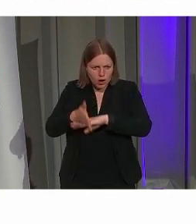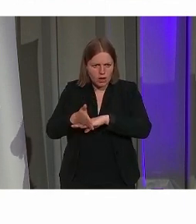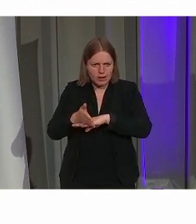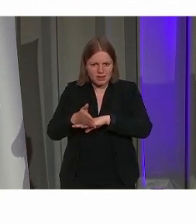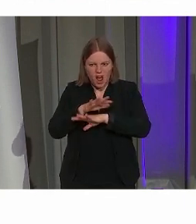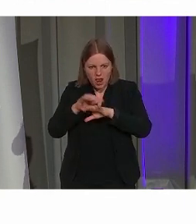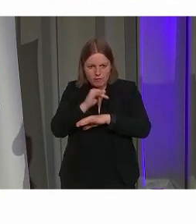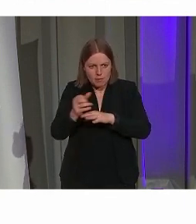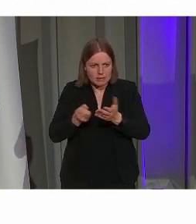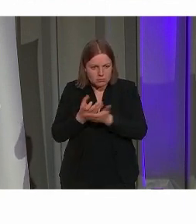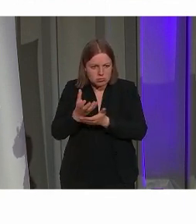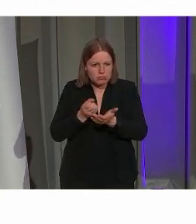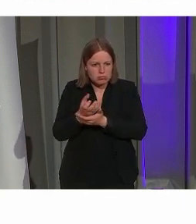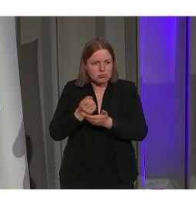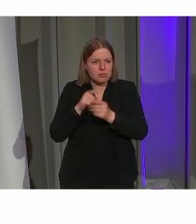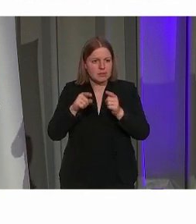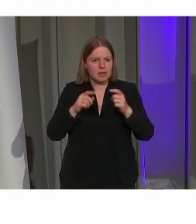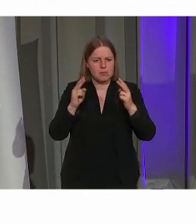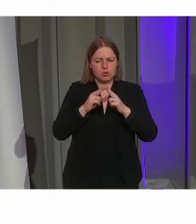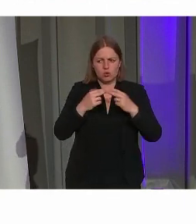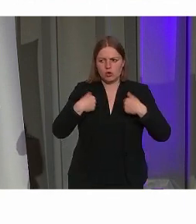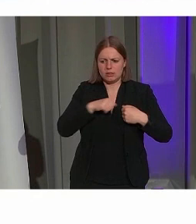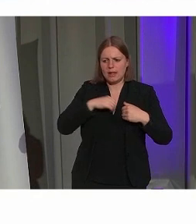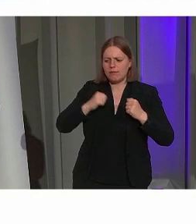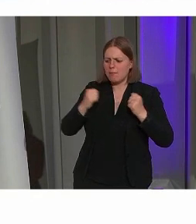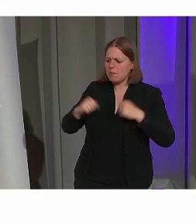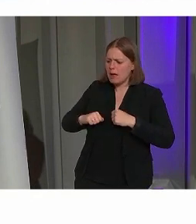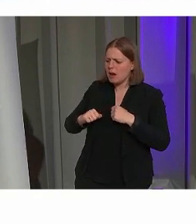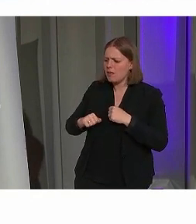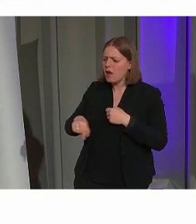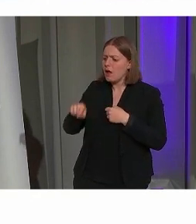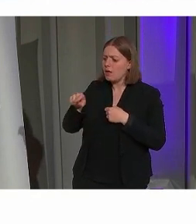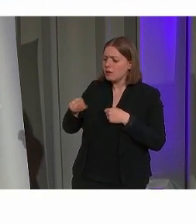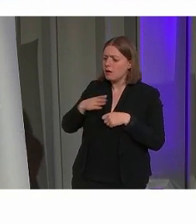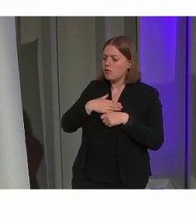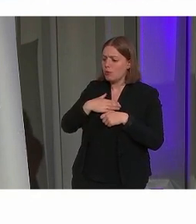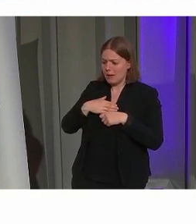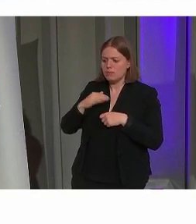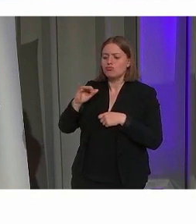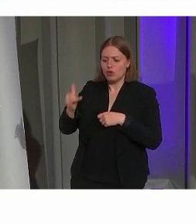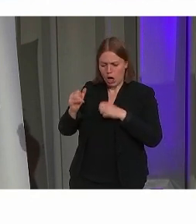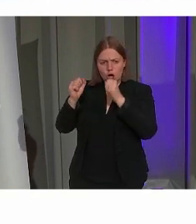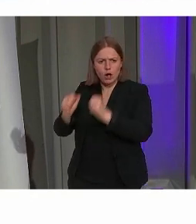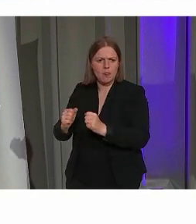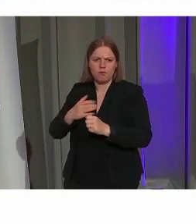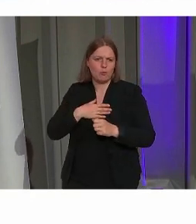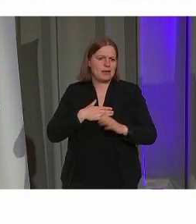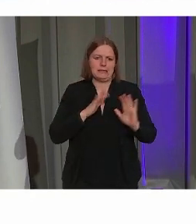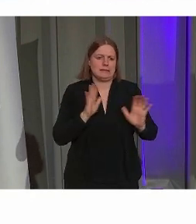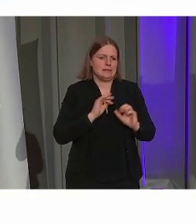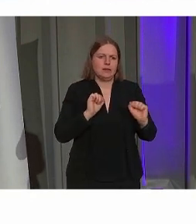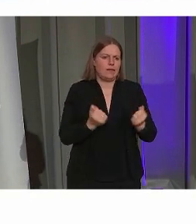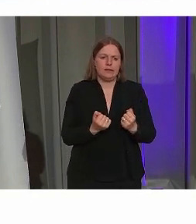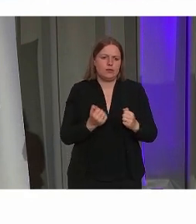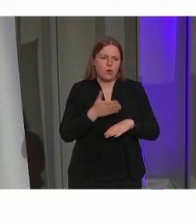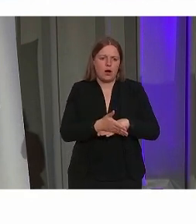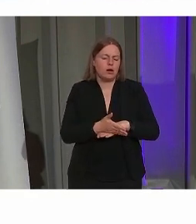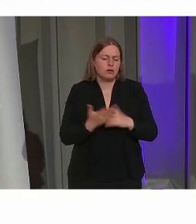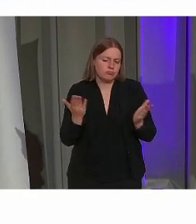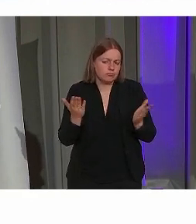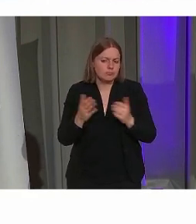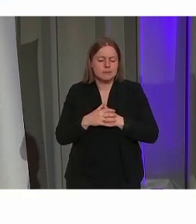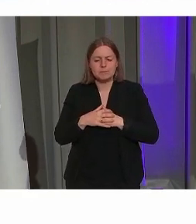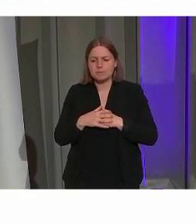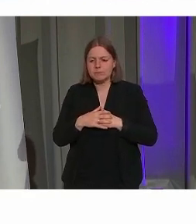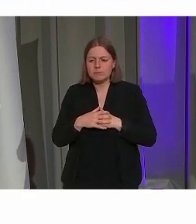to give accessibility information so that the visitor can decide for themselves if it is doable